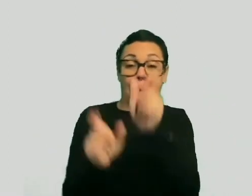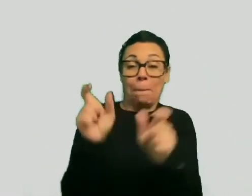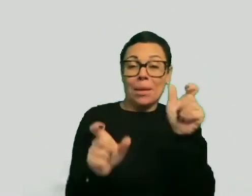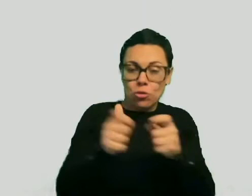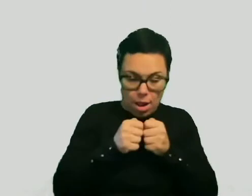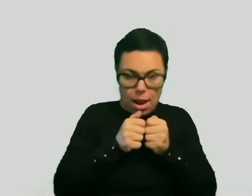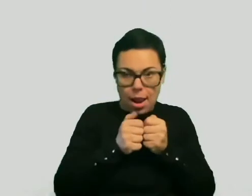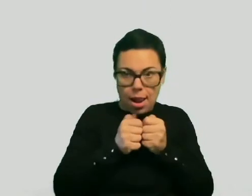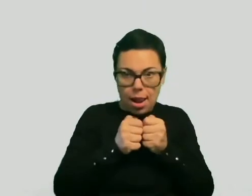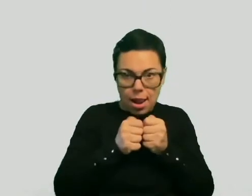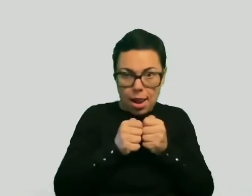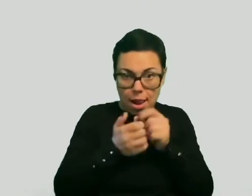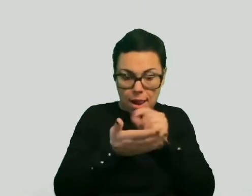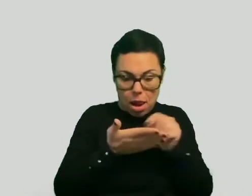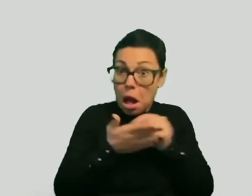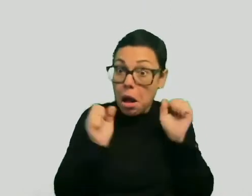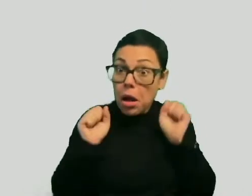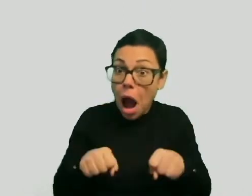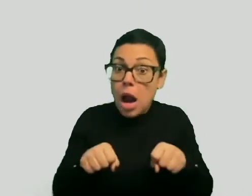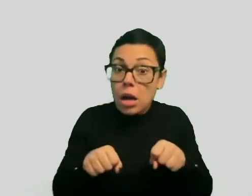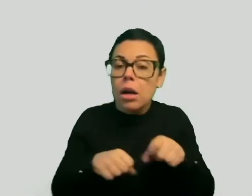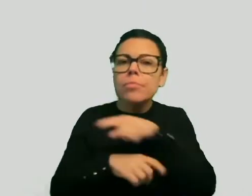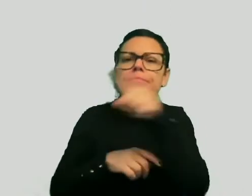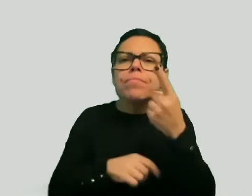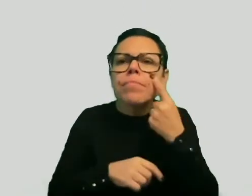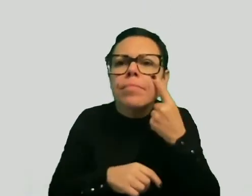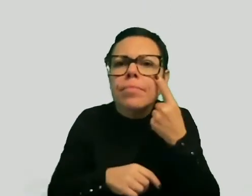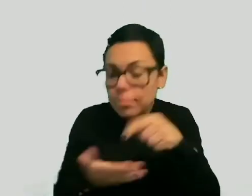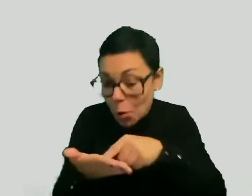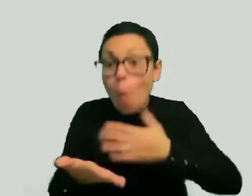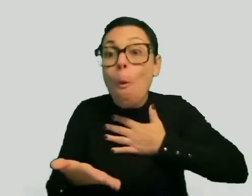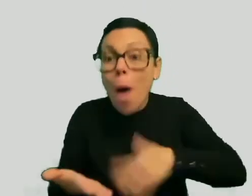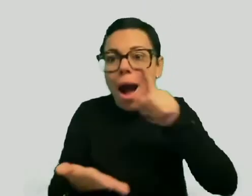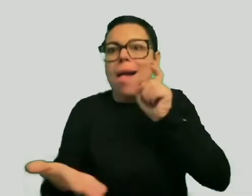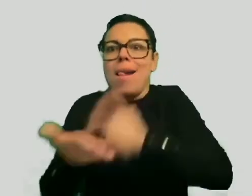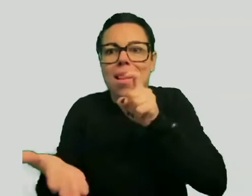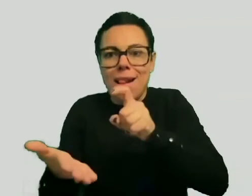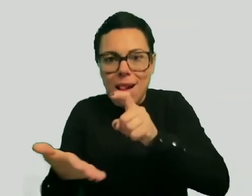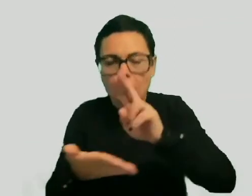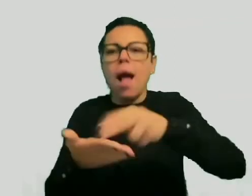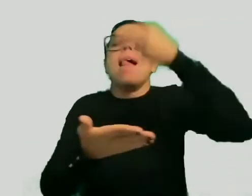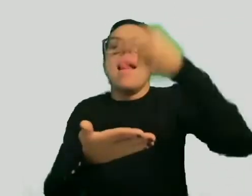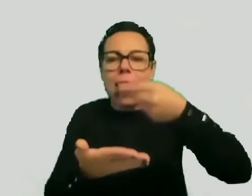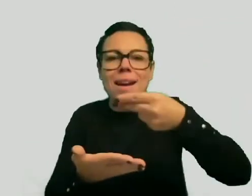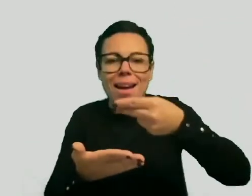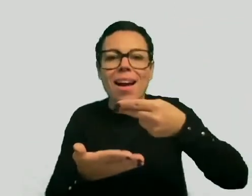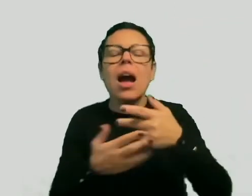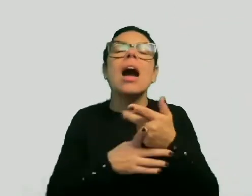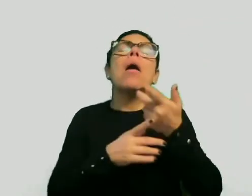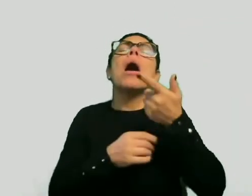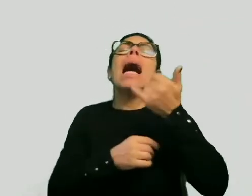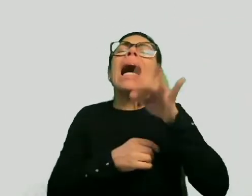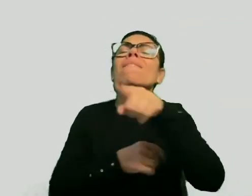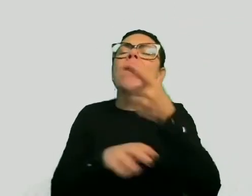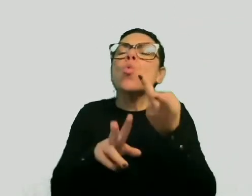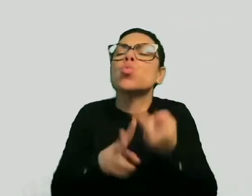press thumb up, and it goes up. If you see someone, and check first if there's a duplicate. And maybe take a minute to discuss with your